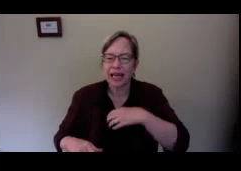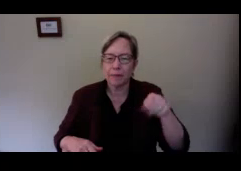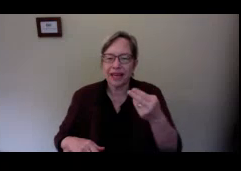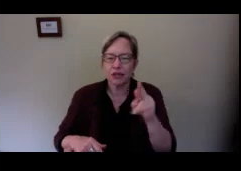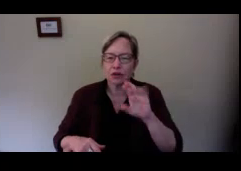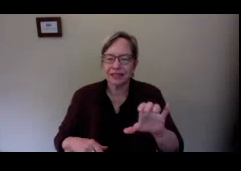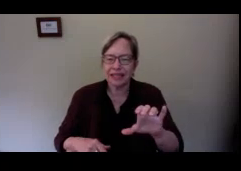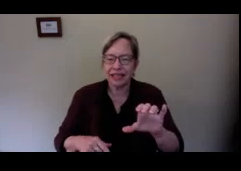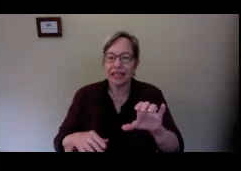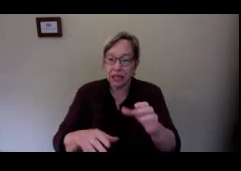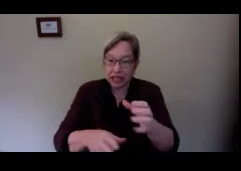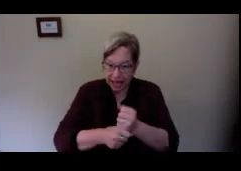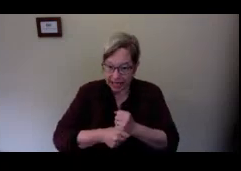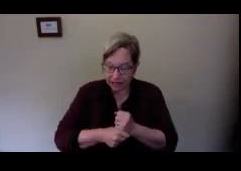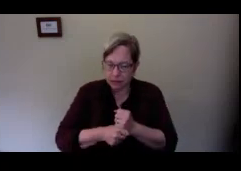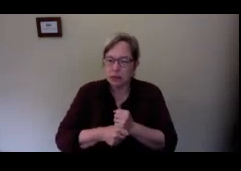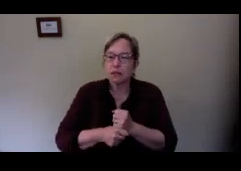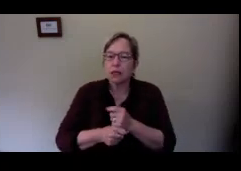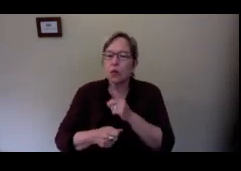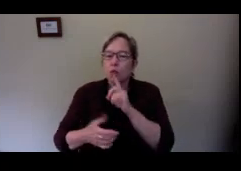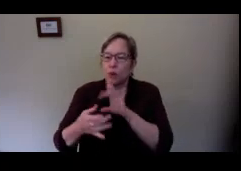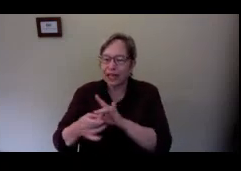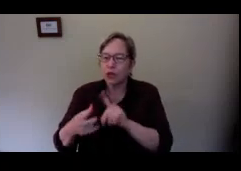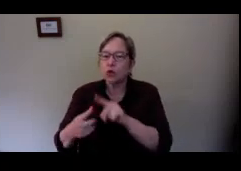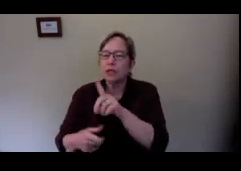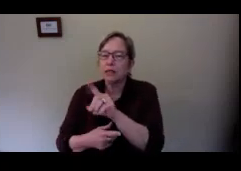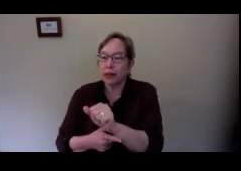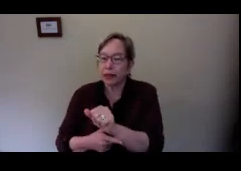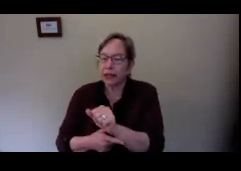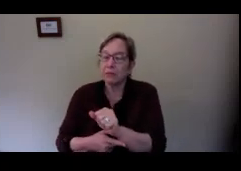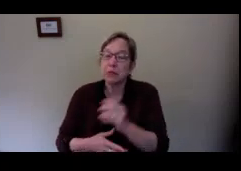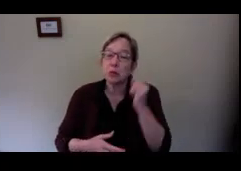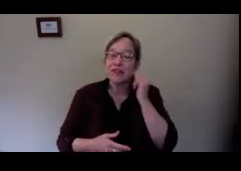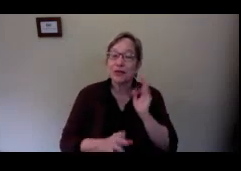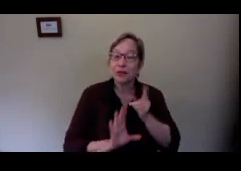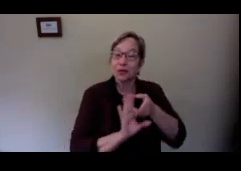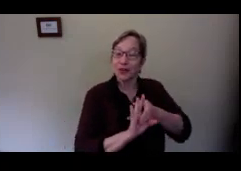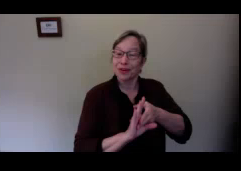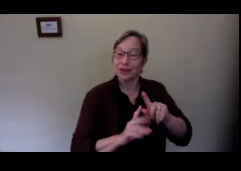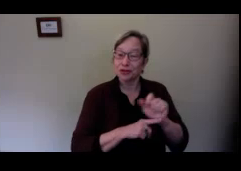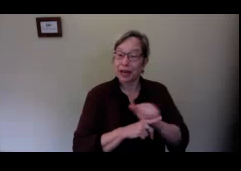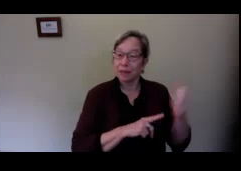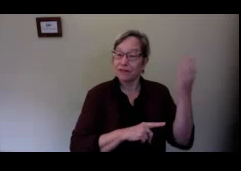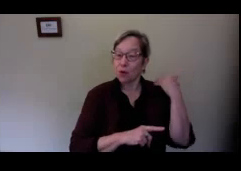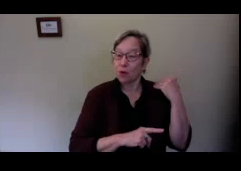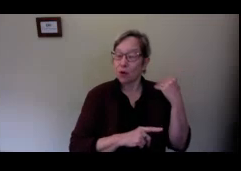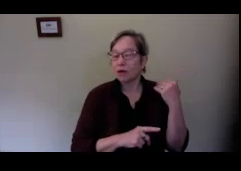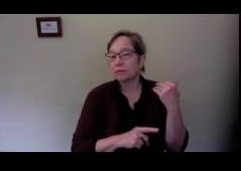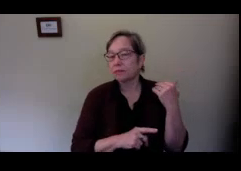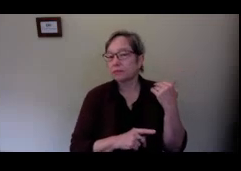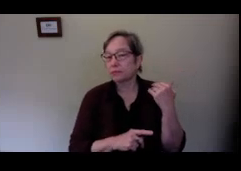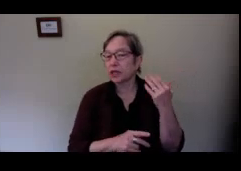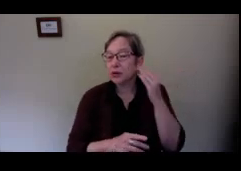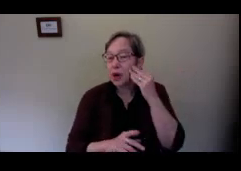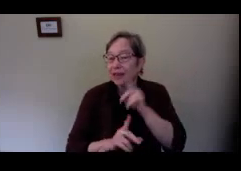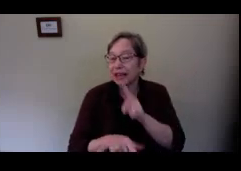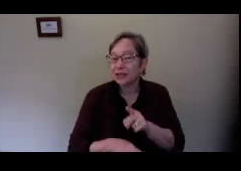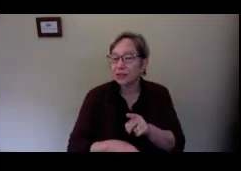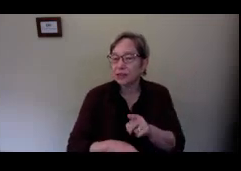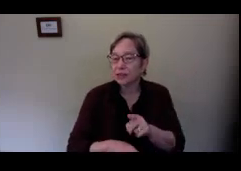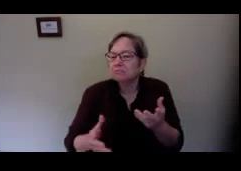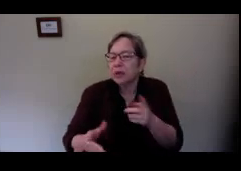would be disability? So if you've attended one of our trainings before and know the answer to this, you